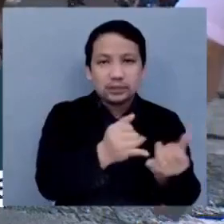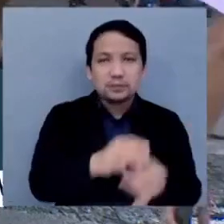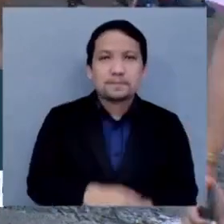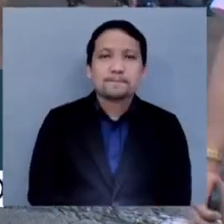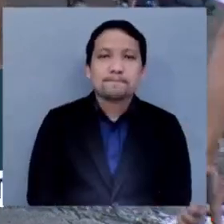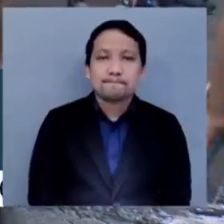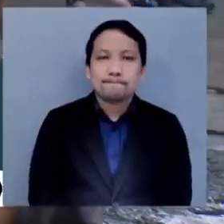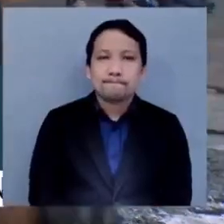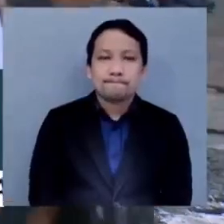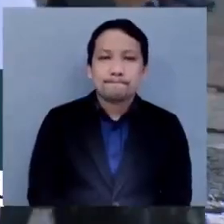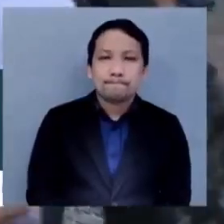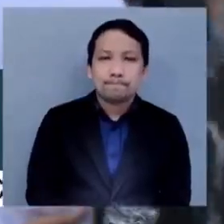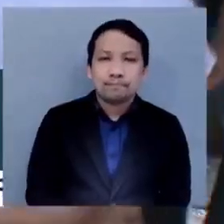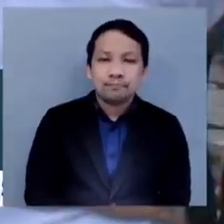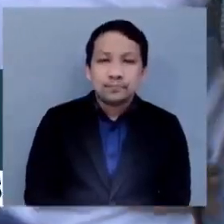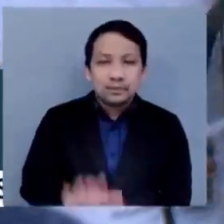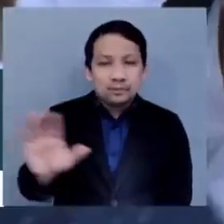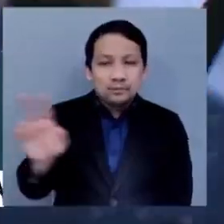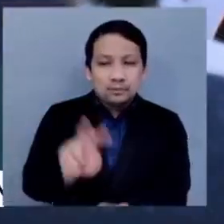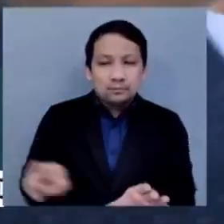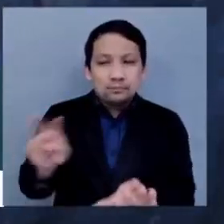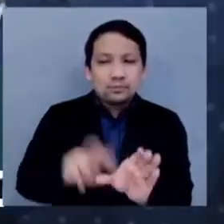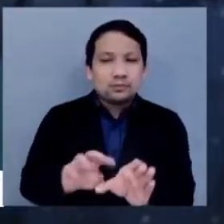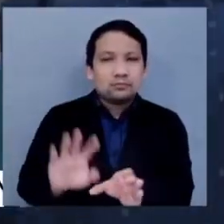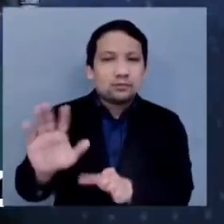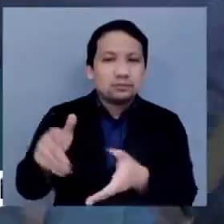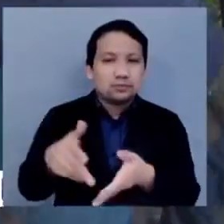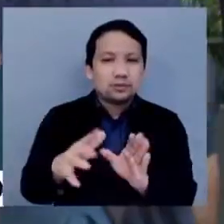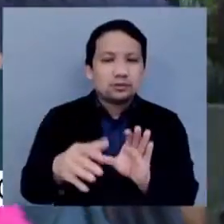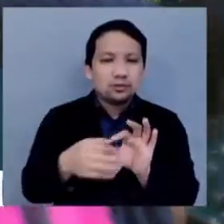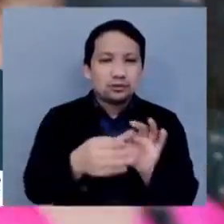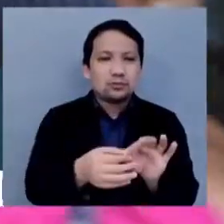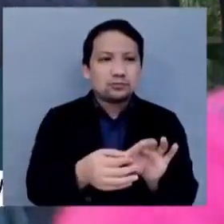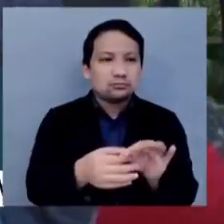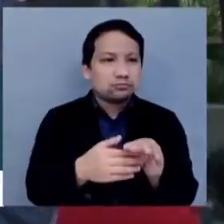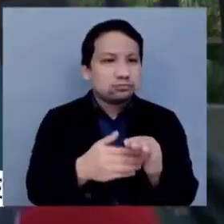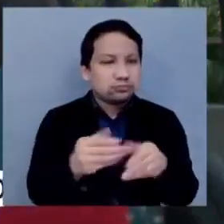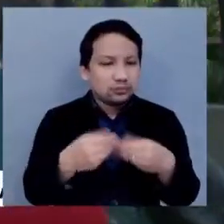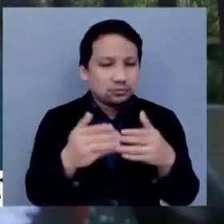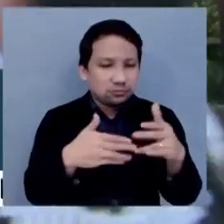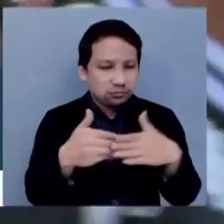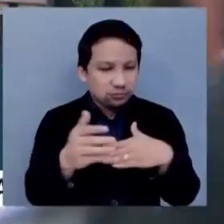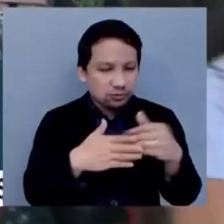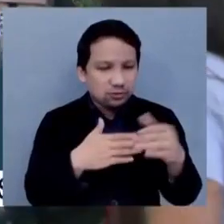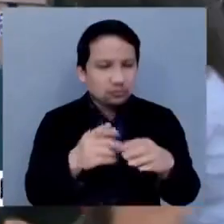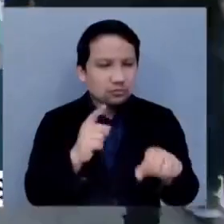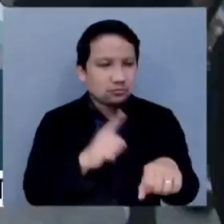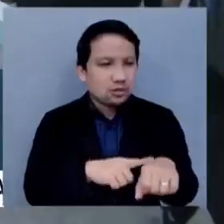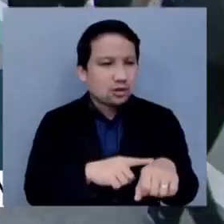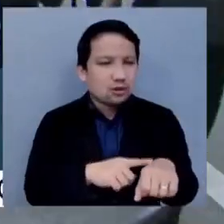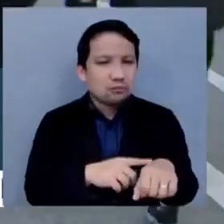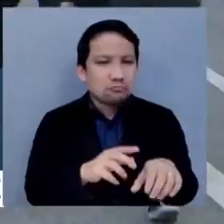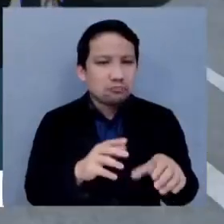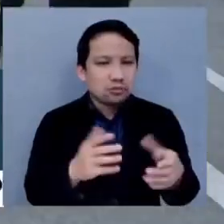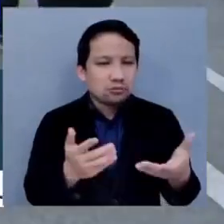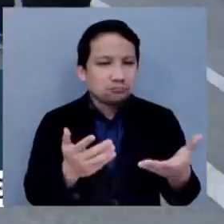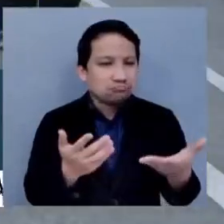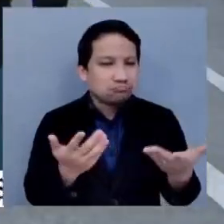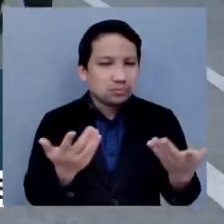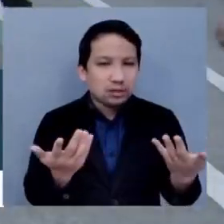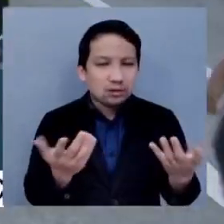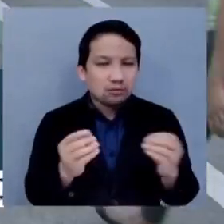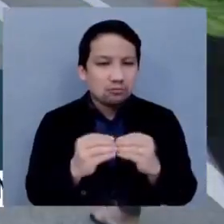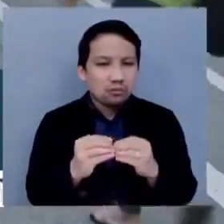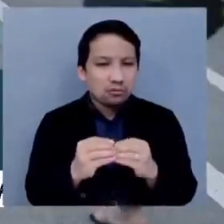that the passengers should be provided comfort, such as there would be tarps or there would be